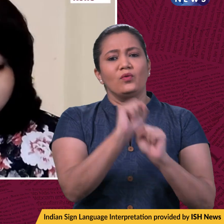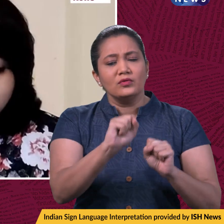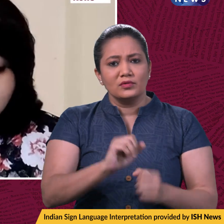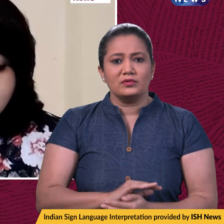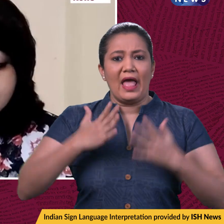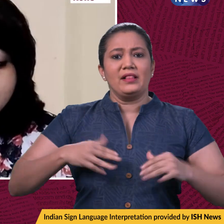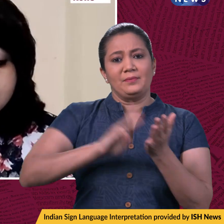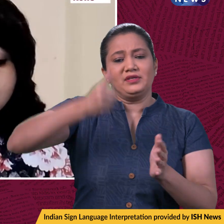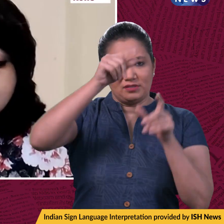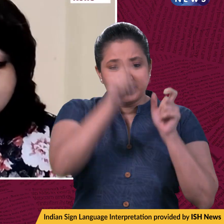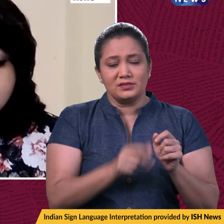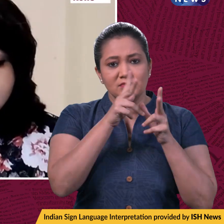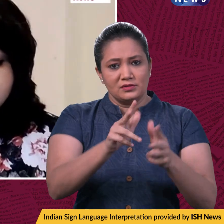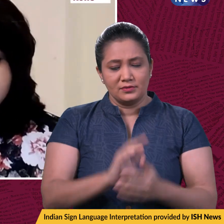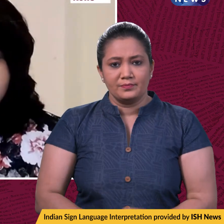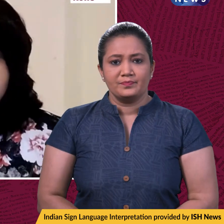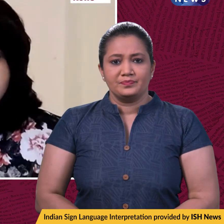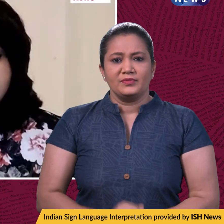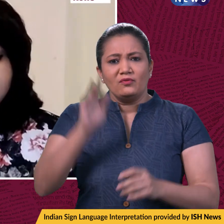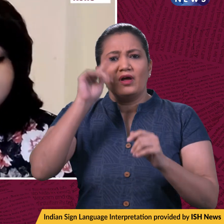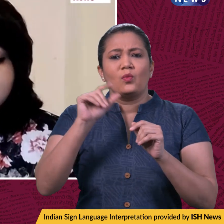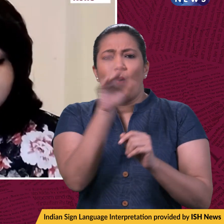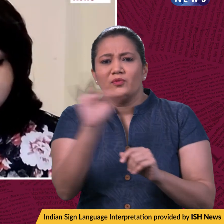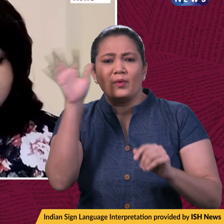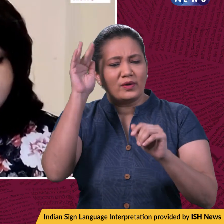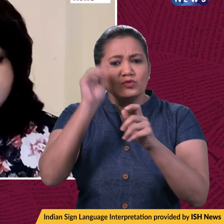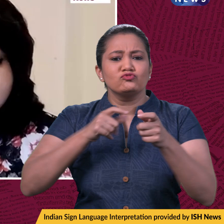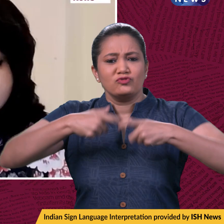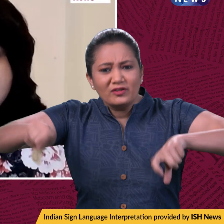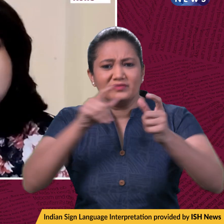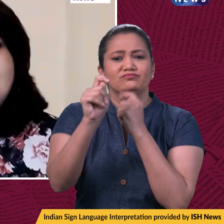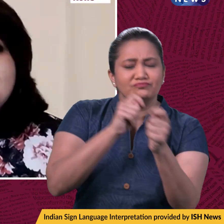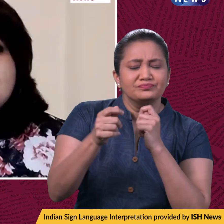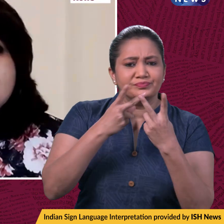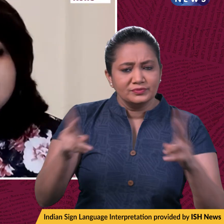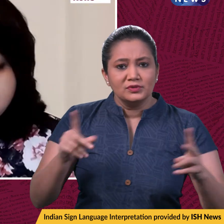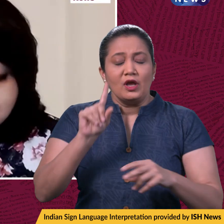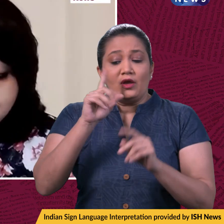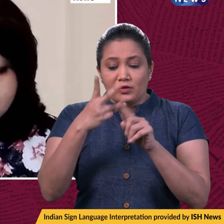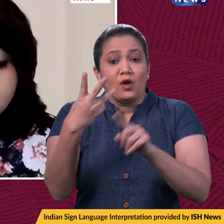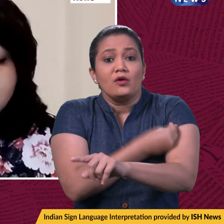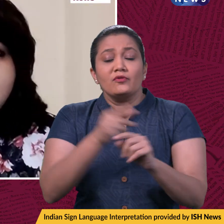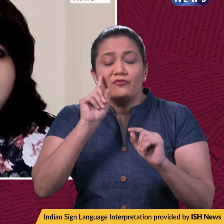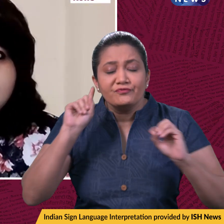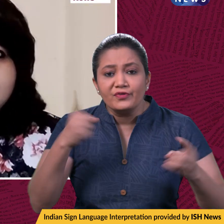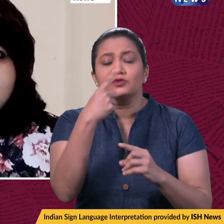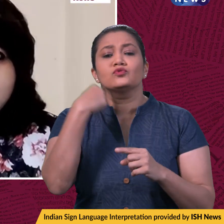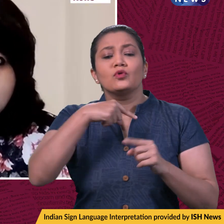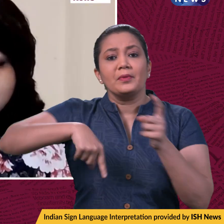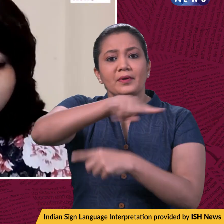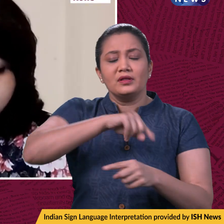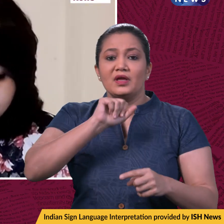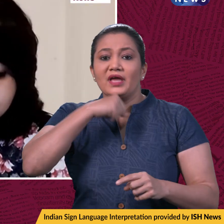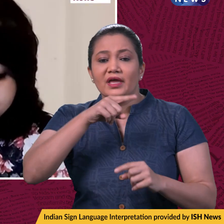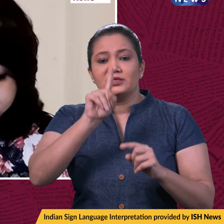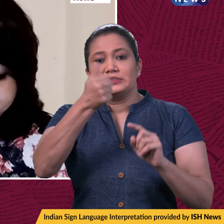Health Ministry, told a weekly news conference that booster doses will first be administered to people above the